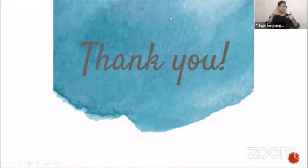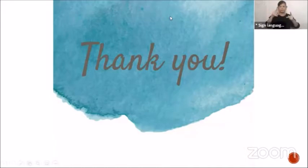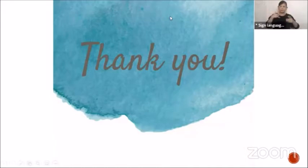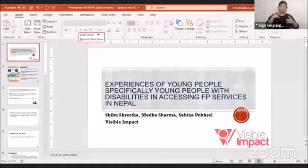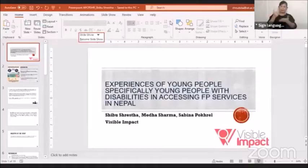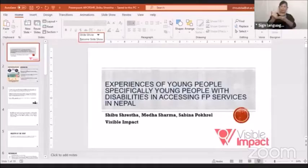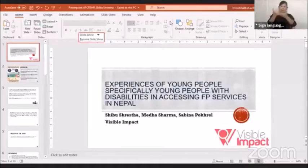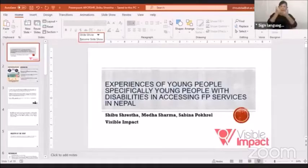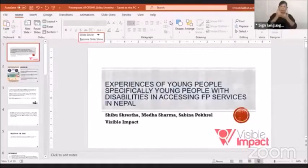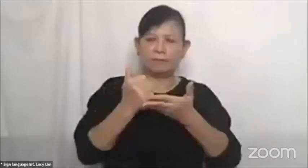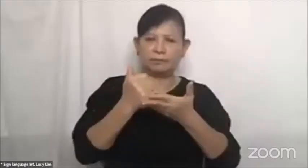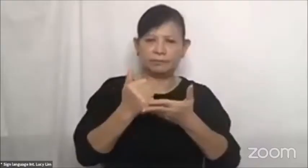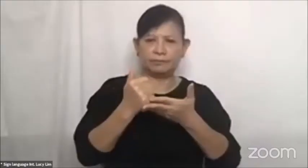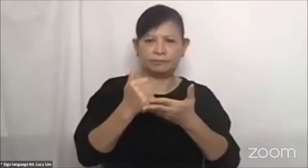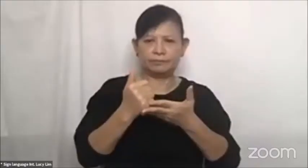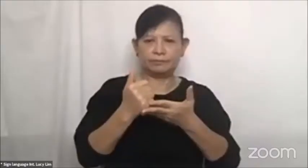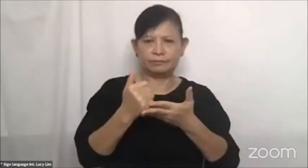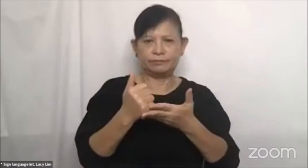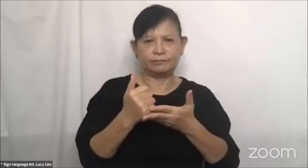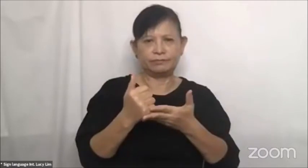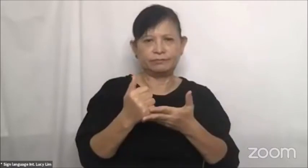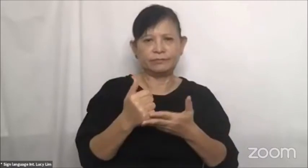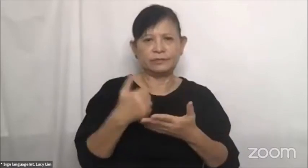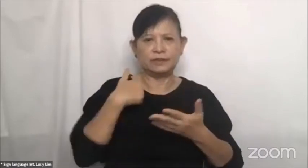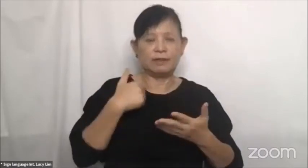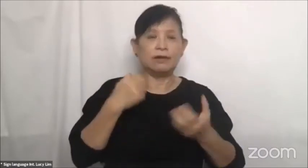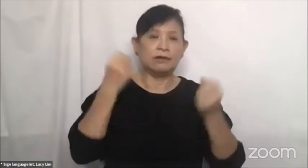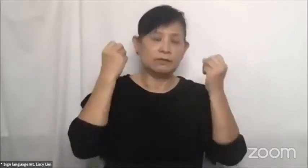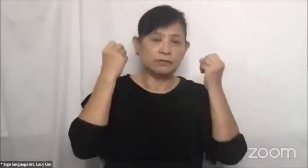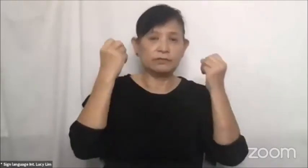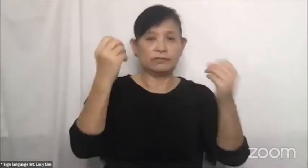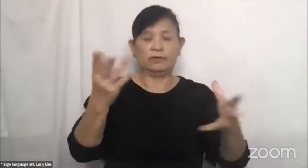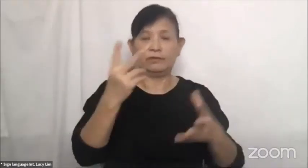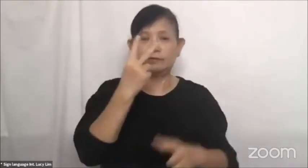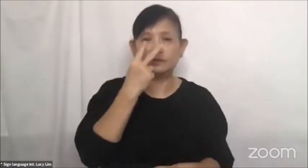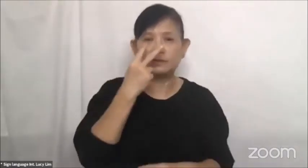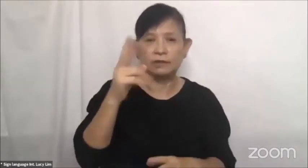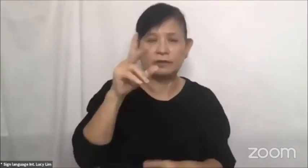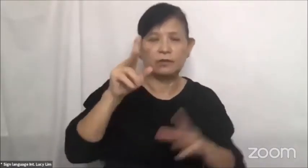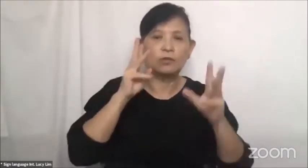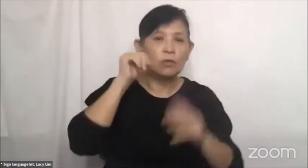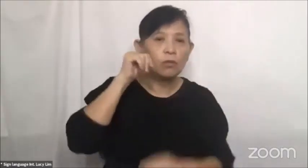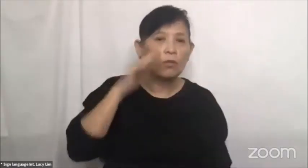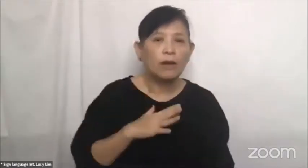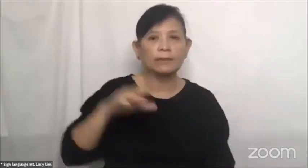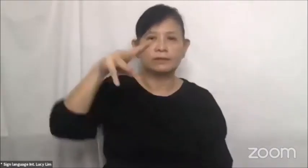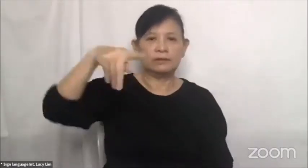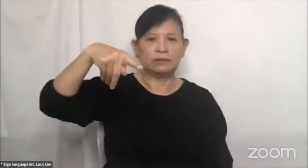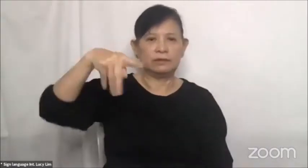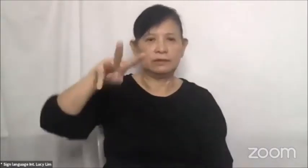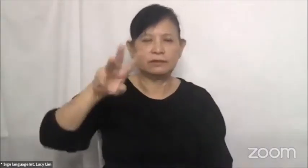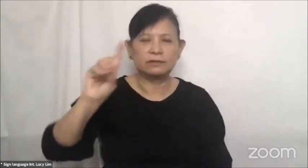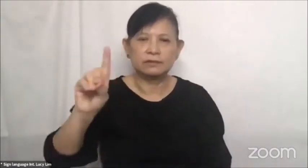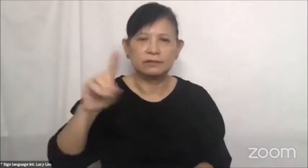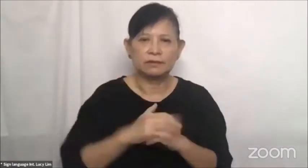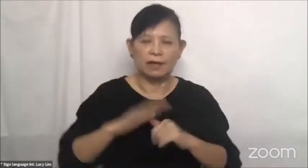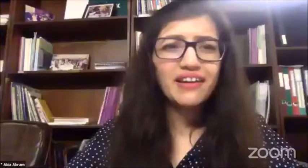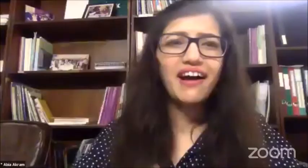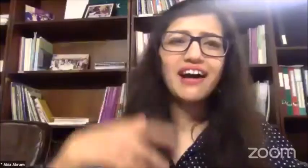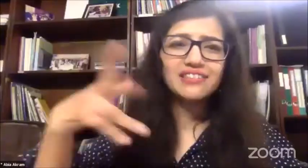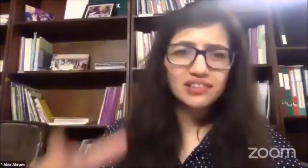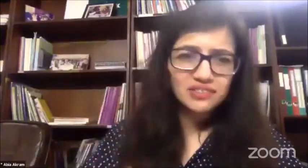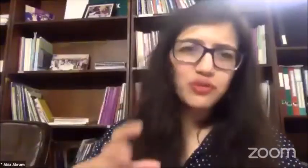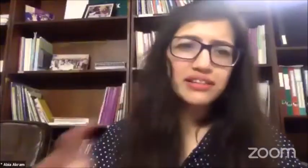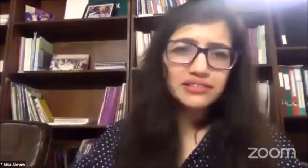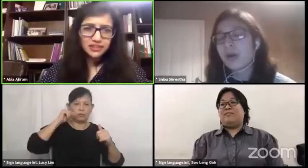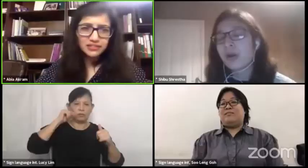we also witness many of the time women with disabilities or persons with disabilities are the first one to get sexually